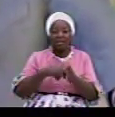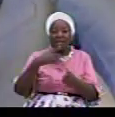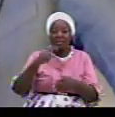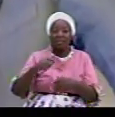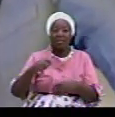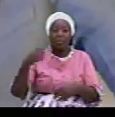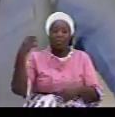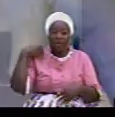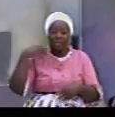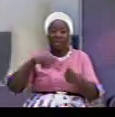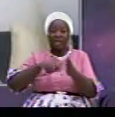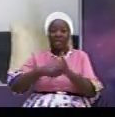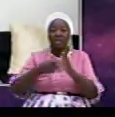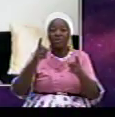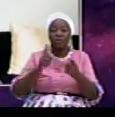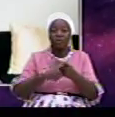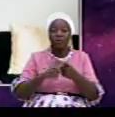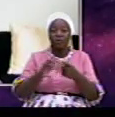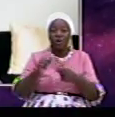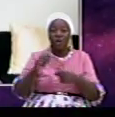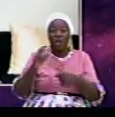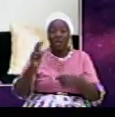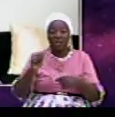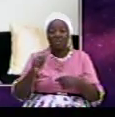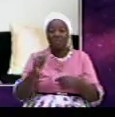to an ascending,